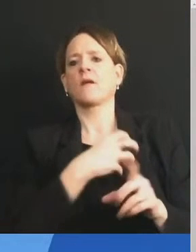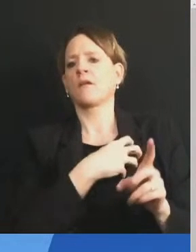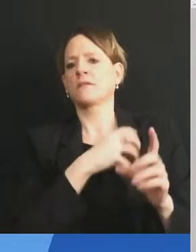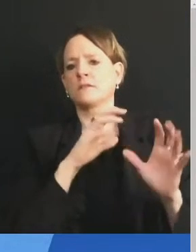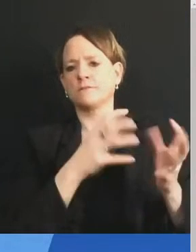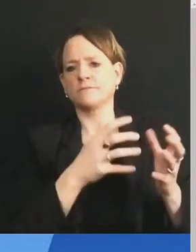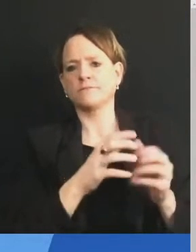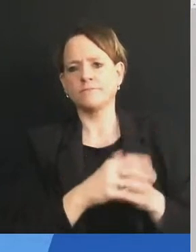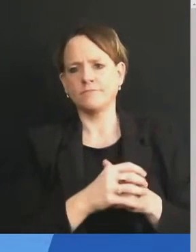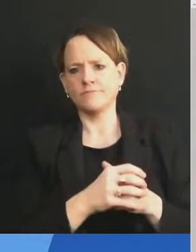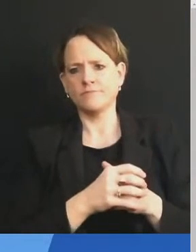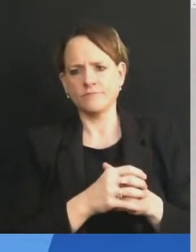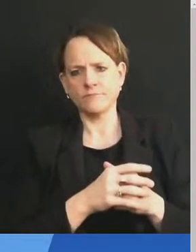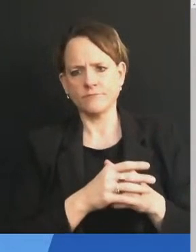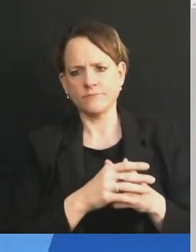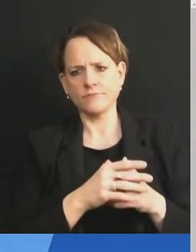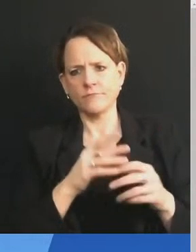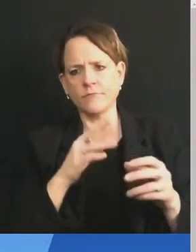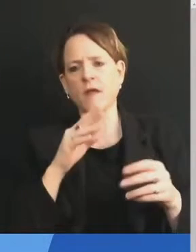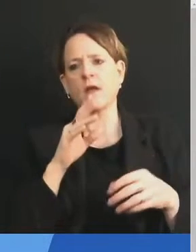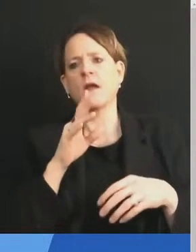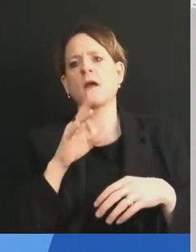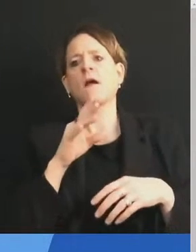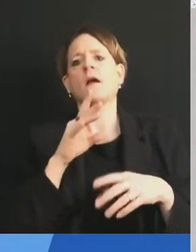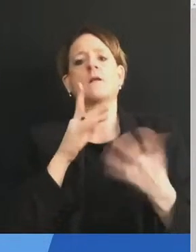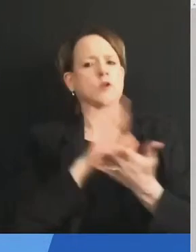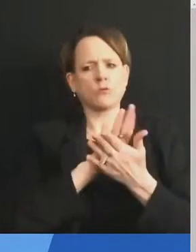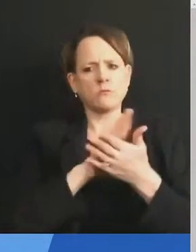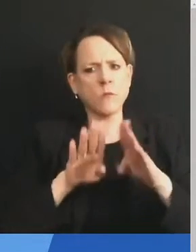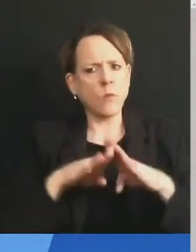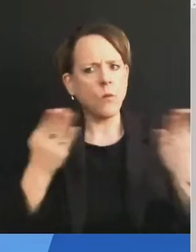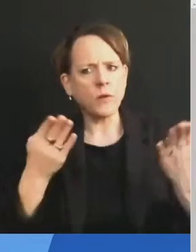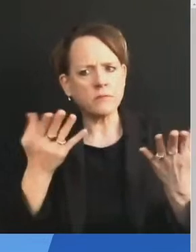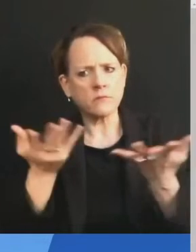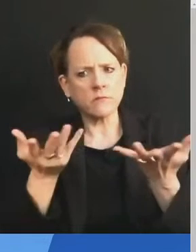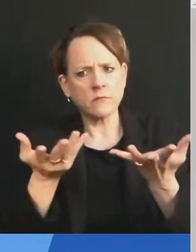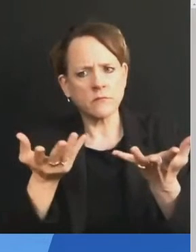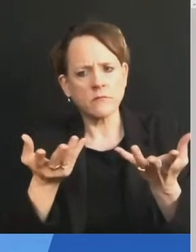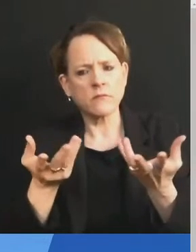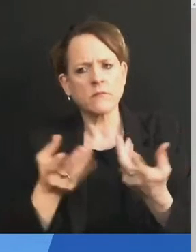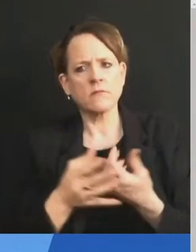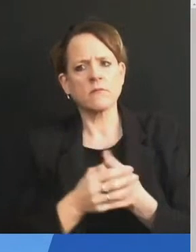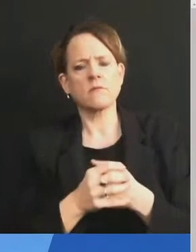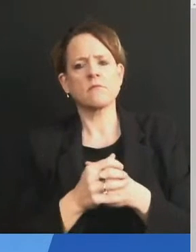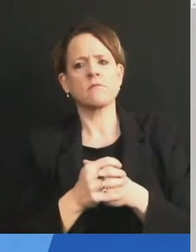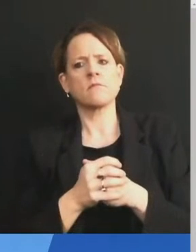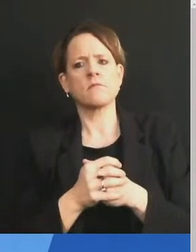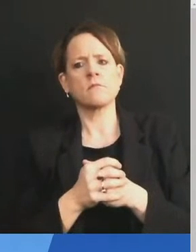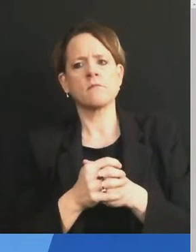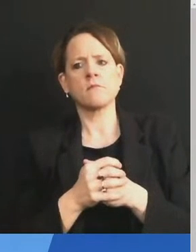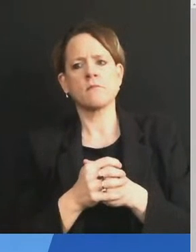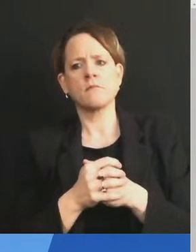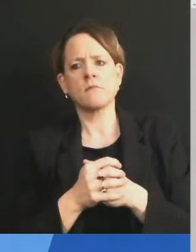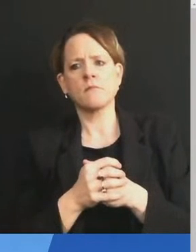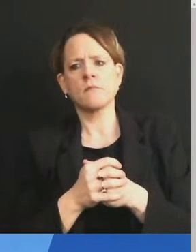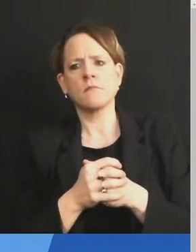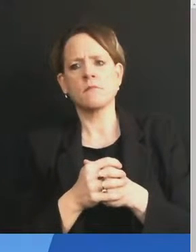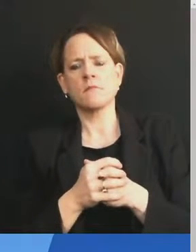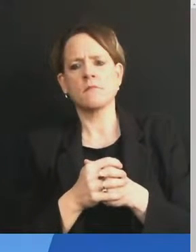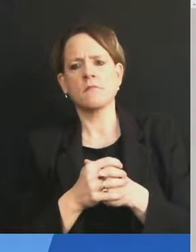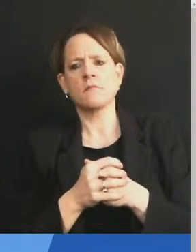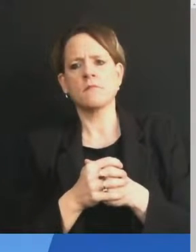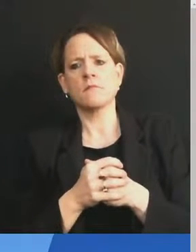state? And considering that, but also the rising number of COVID cases in communities, what do you think schools should be doing right